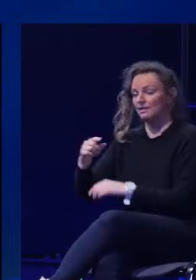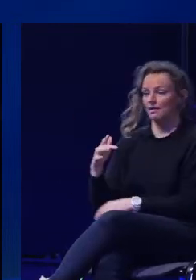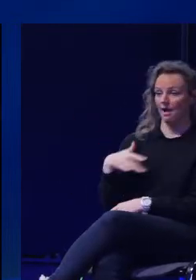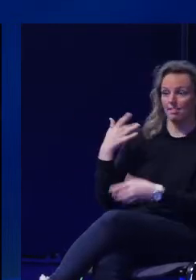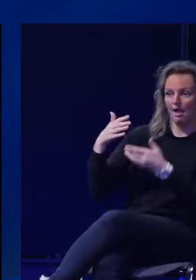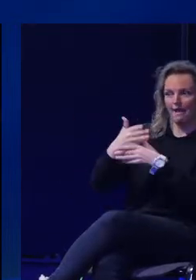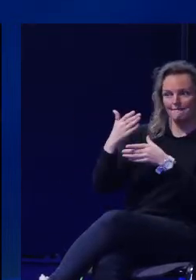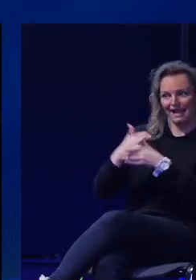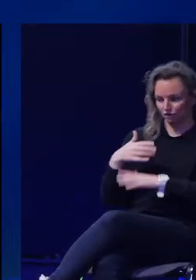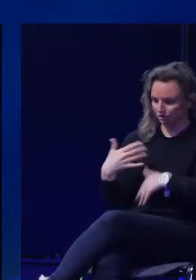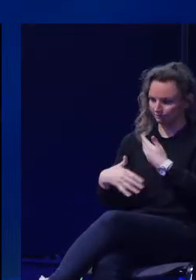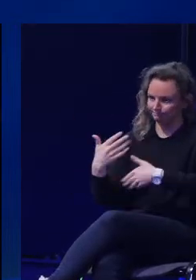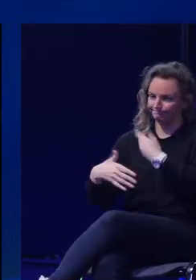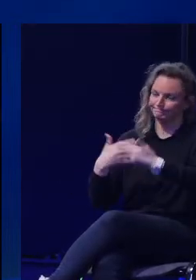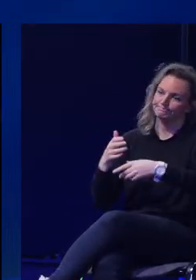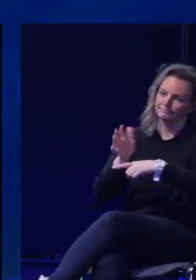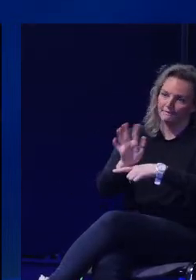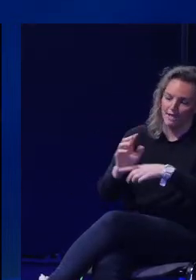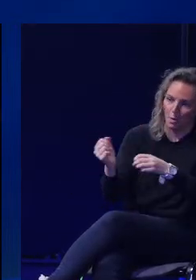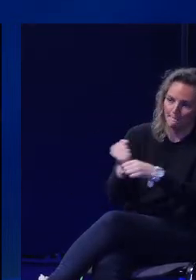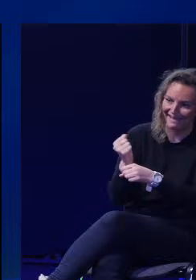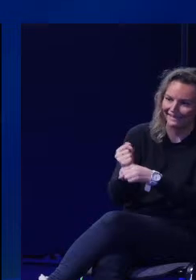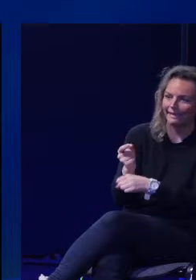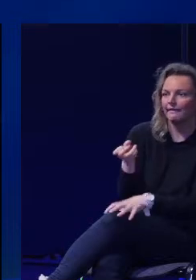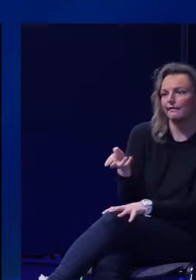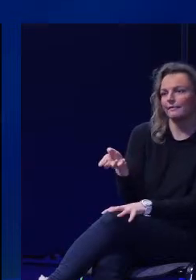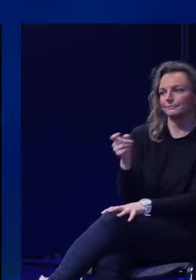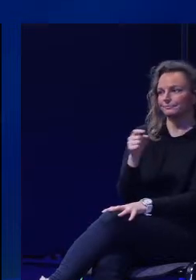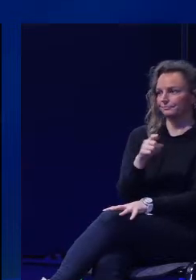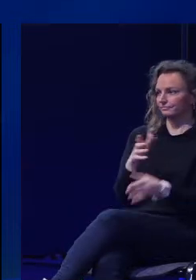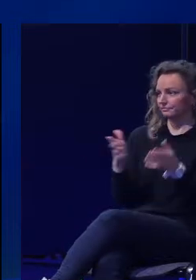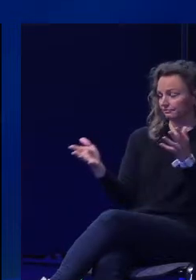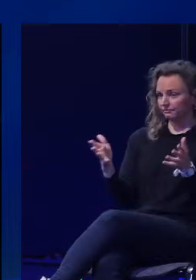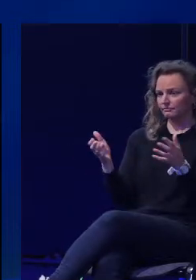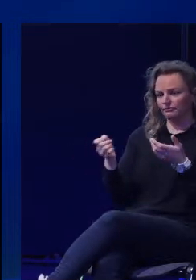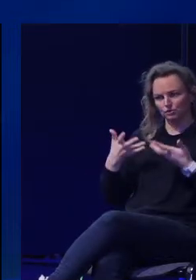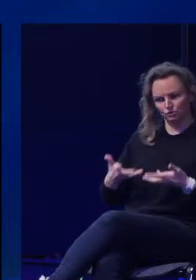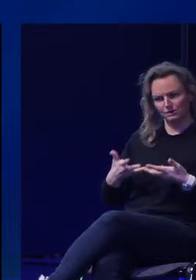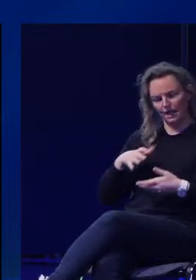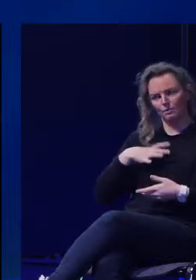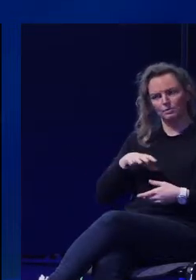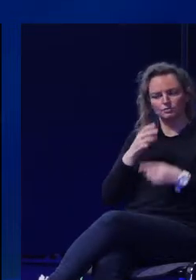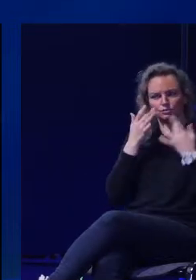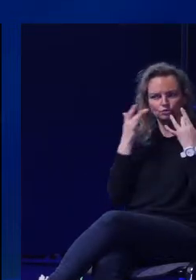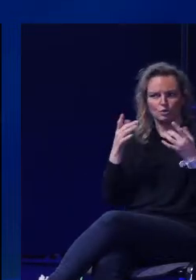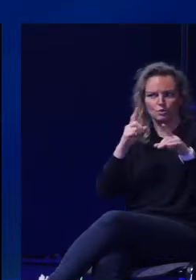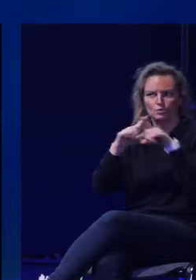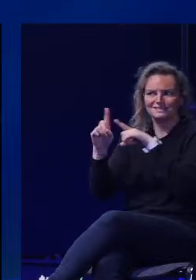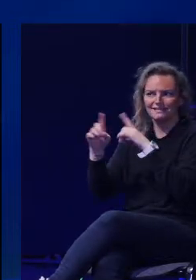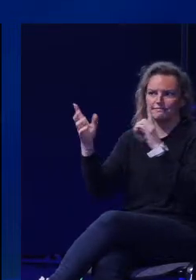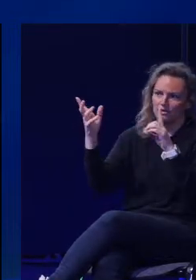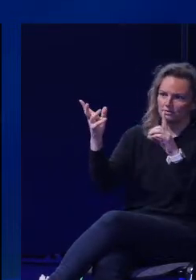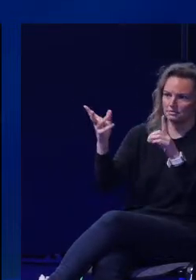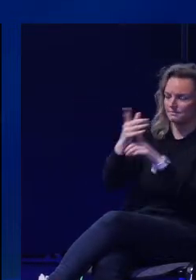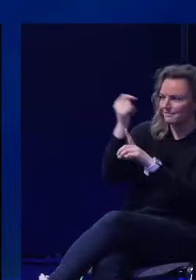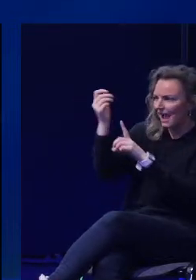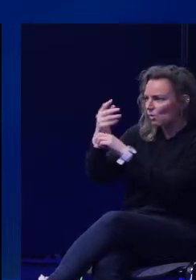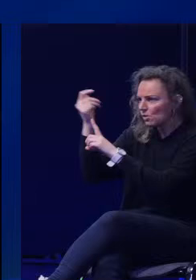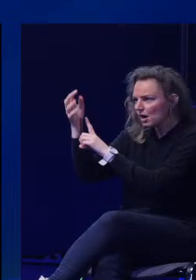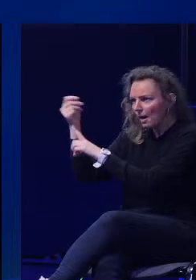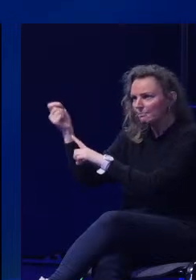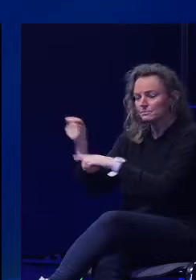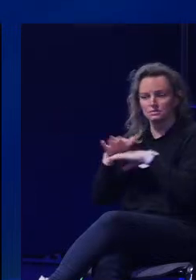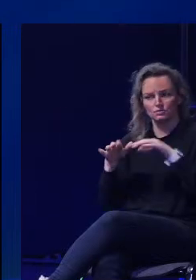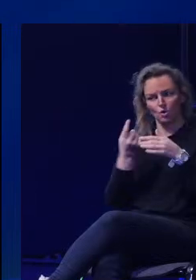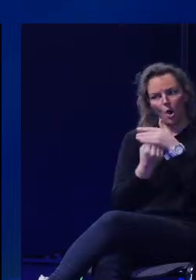that, and hopefully today we can show you a spectrum of different outcomes, not just one, not just radical, not just Unreal Engine, and